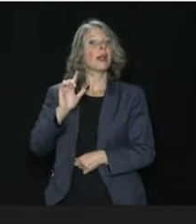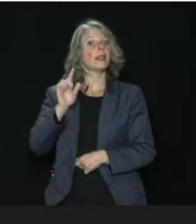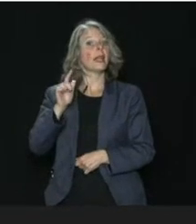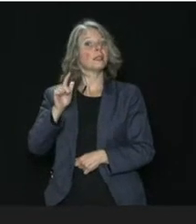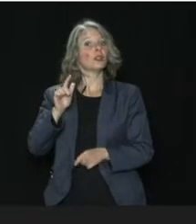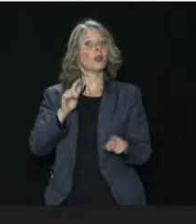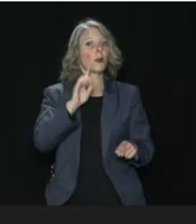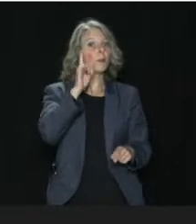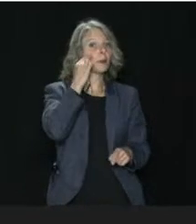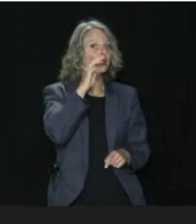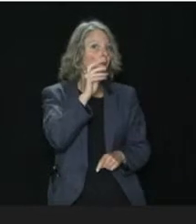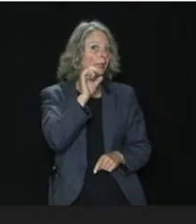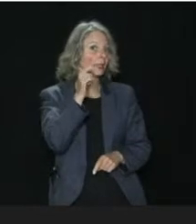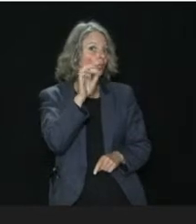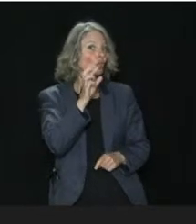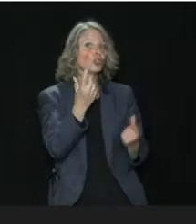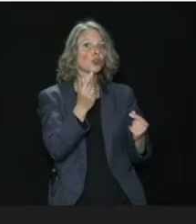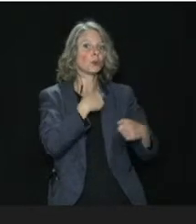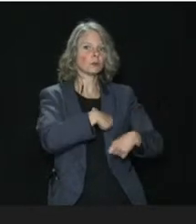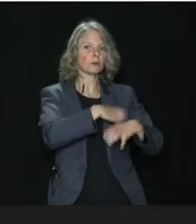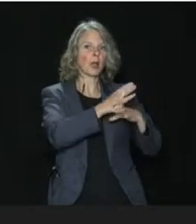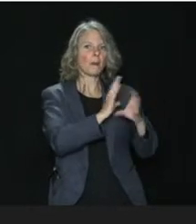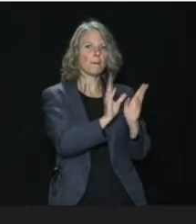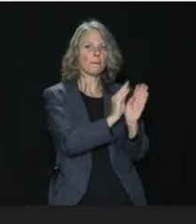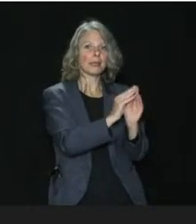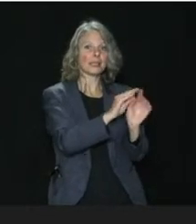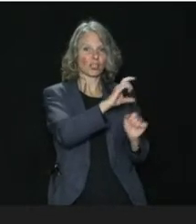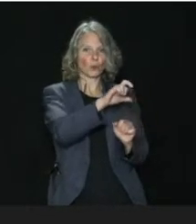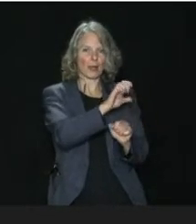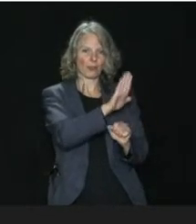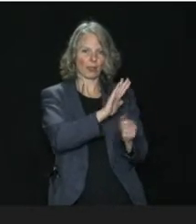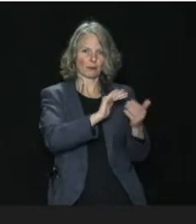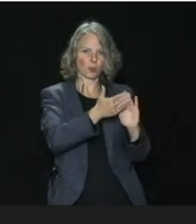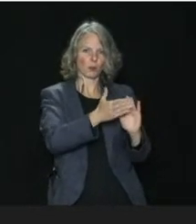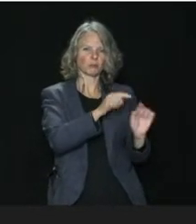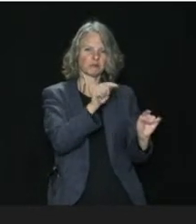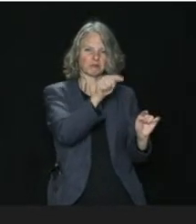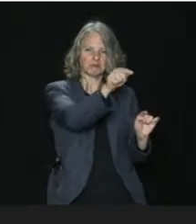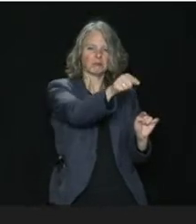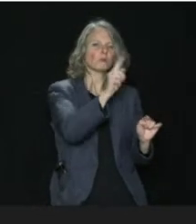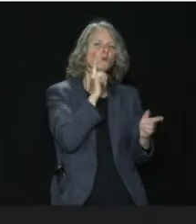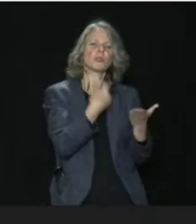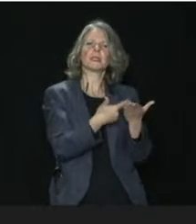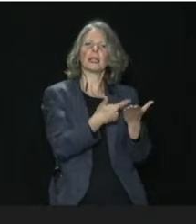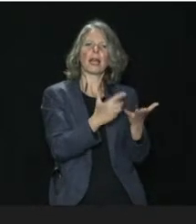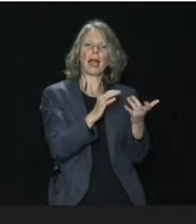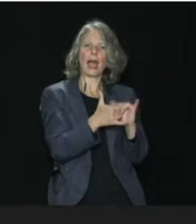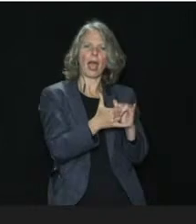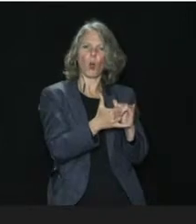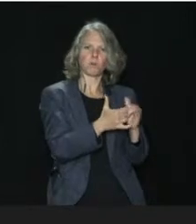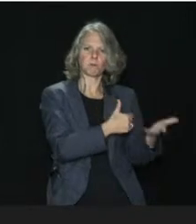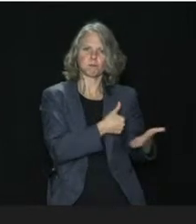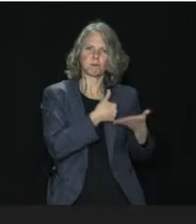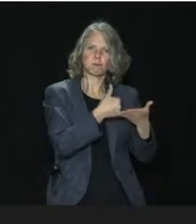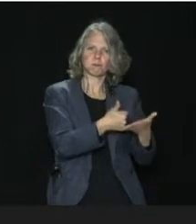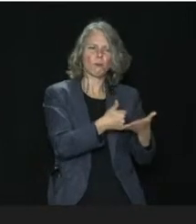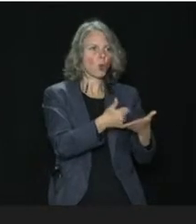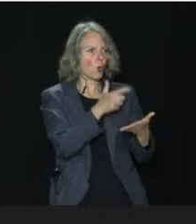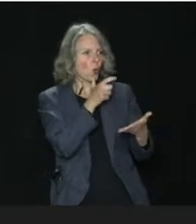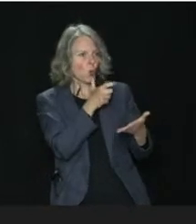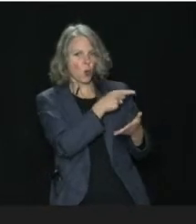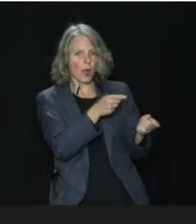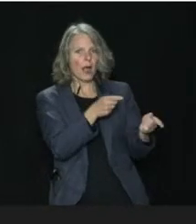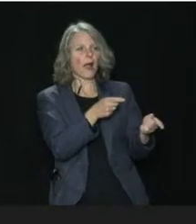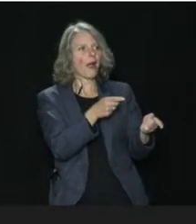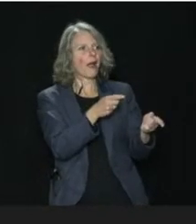Miller will be meeting with communities in Quebec to discuss the ways in which we can ensure that everyone has a chance to